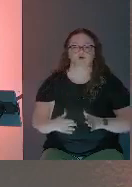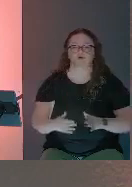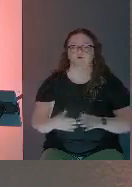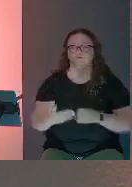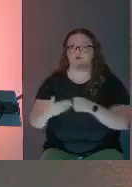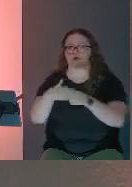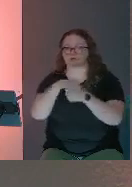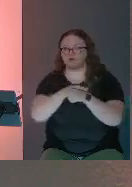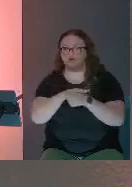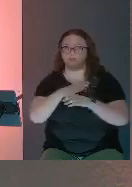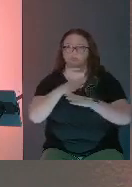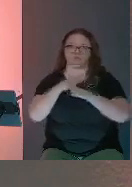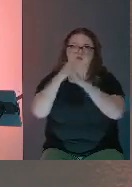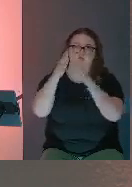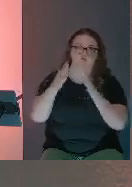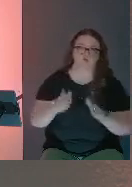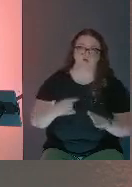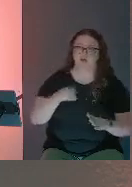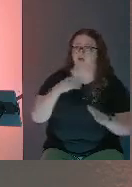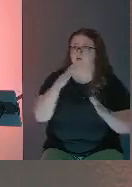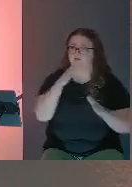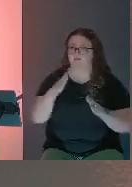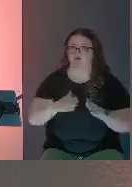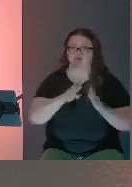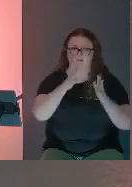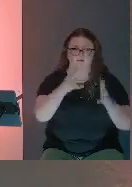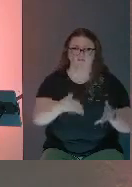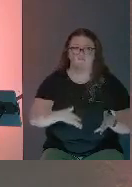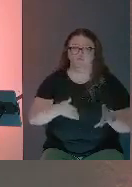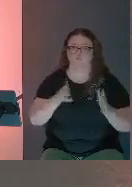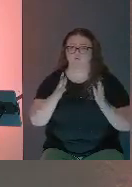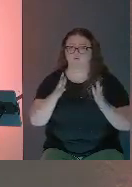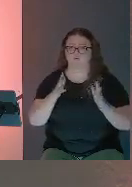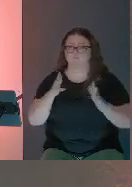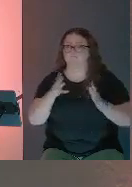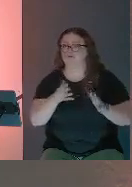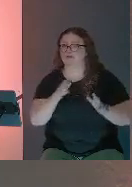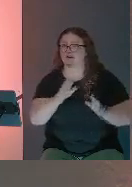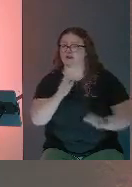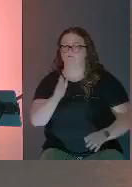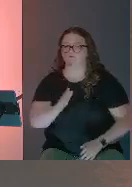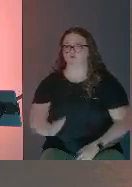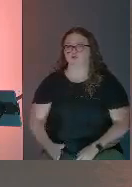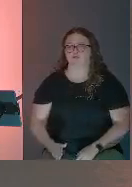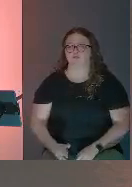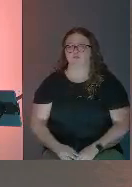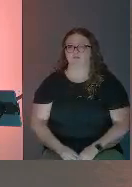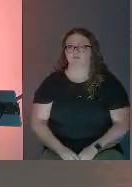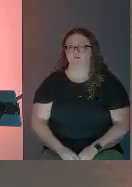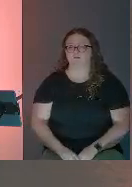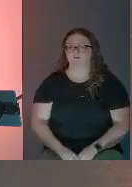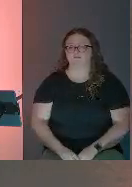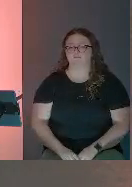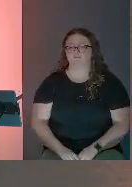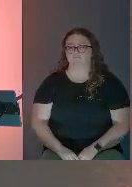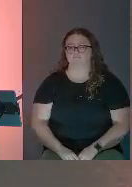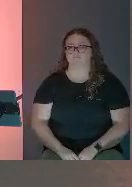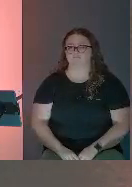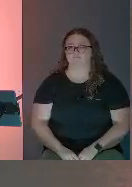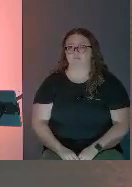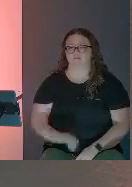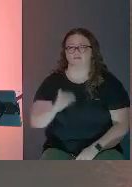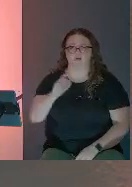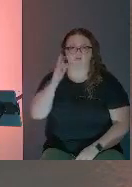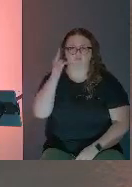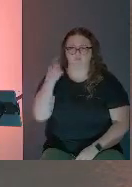of protector. I'll never leave you. I'll never forsake you. This is why you and I are commanded to love them. That word